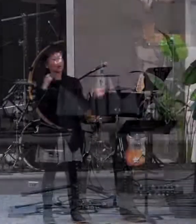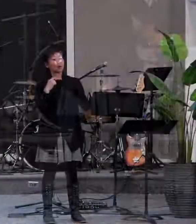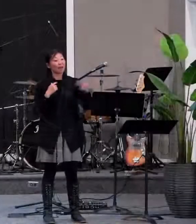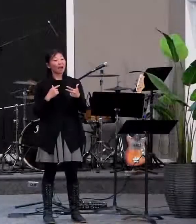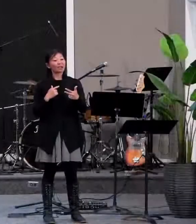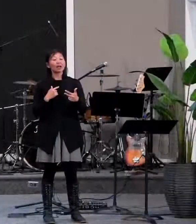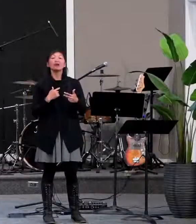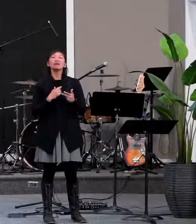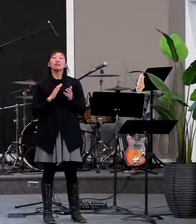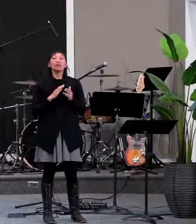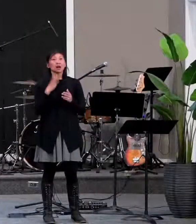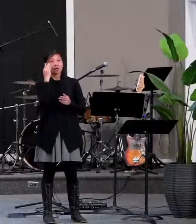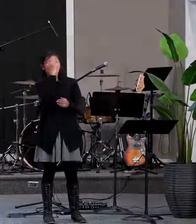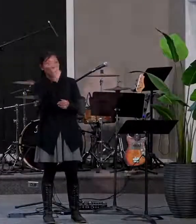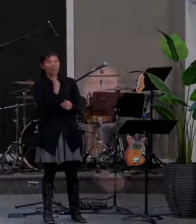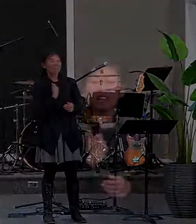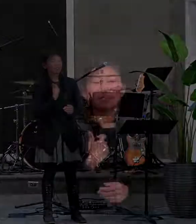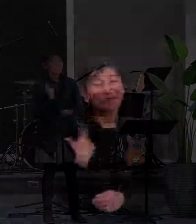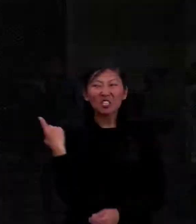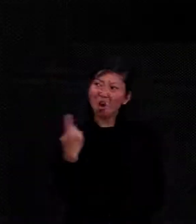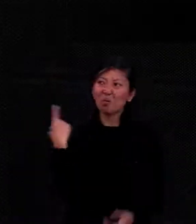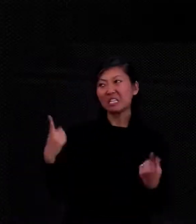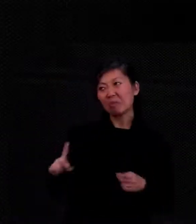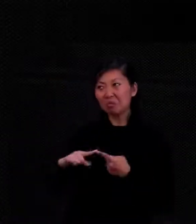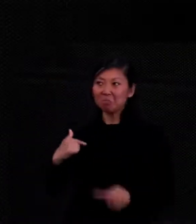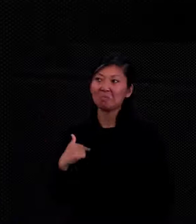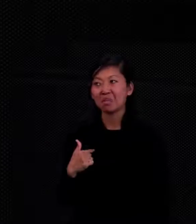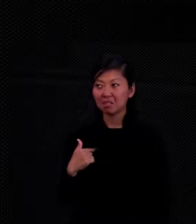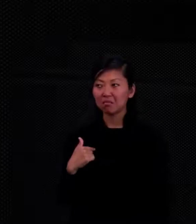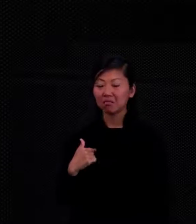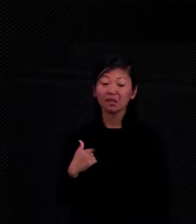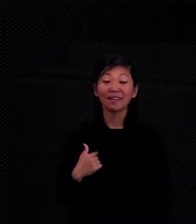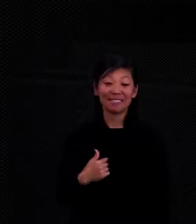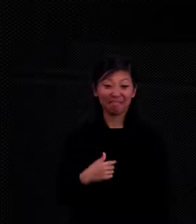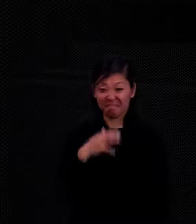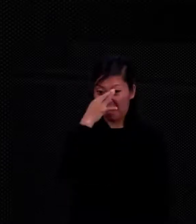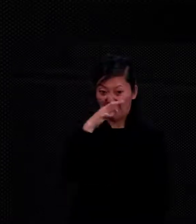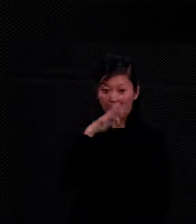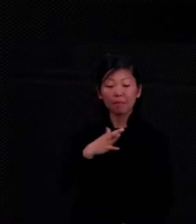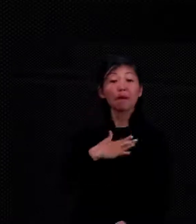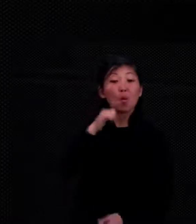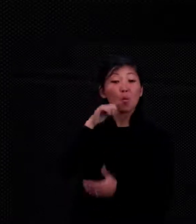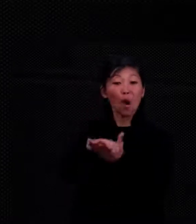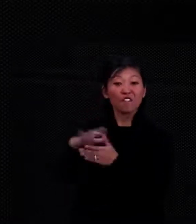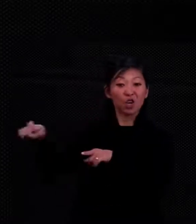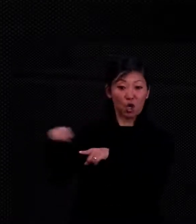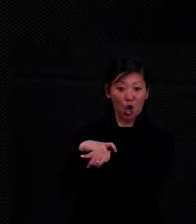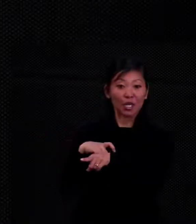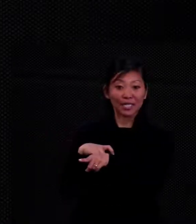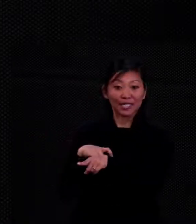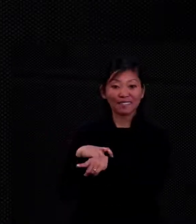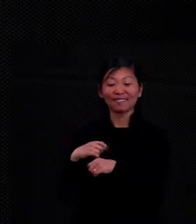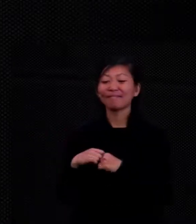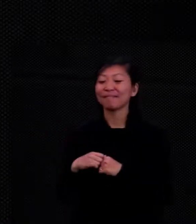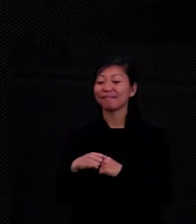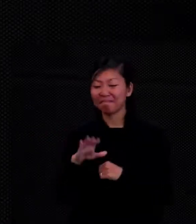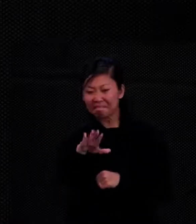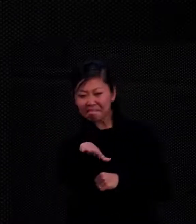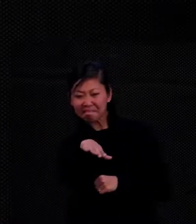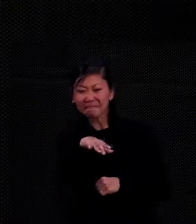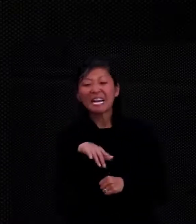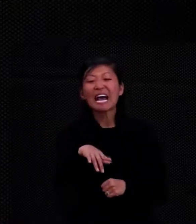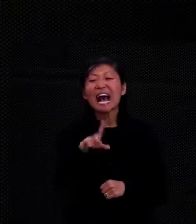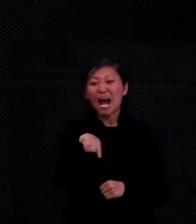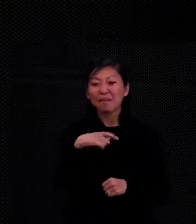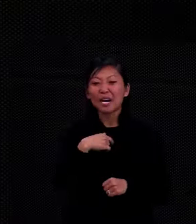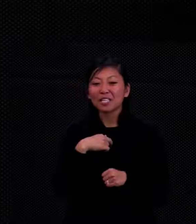the "this always happens to me" speech. A few blocks from home, Luella, his wife, called on my cell phone to tell me that she had to see